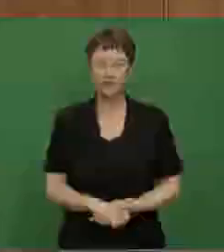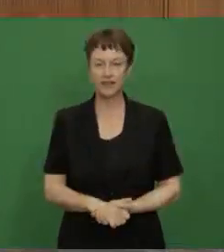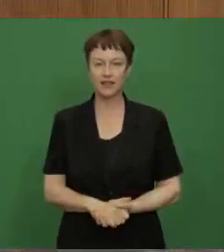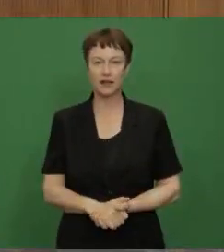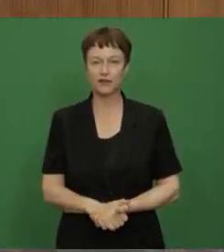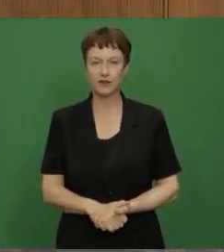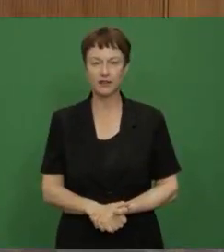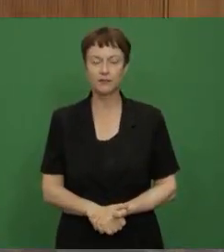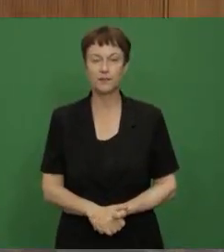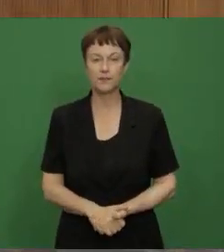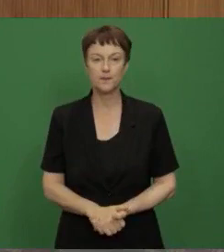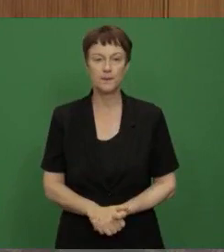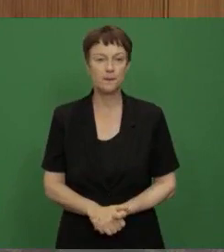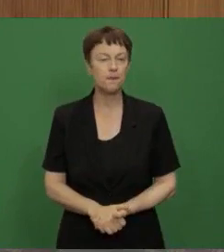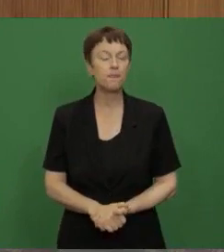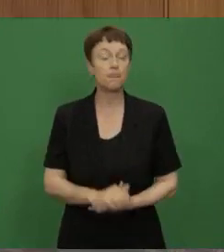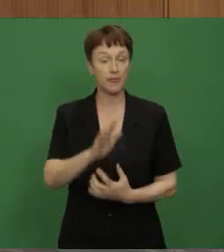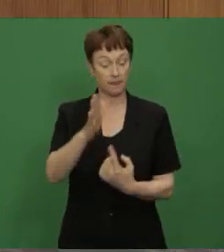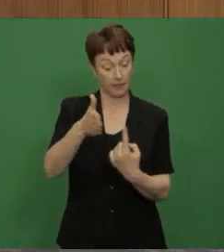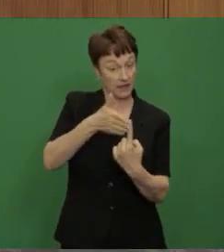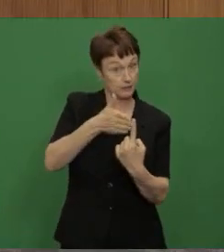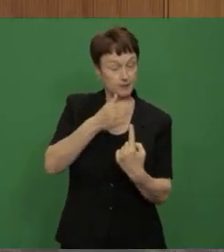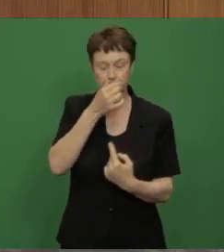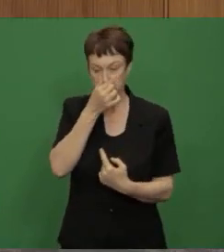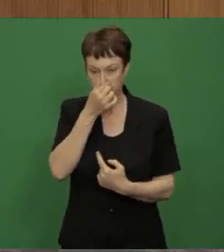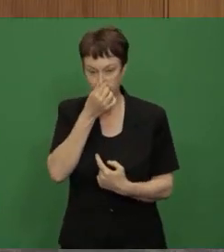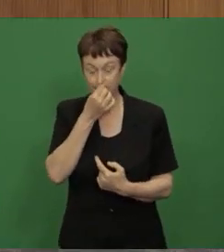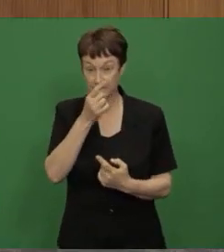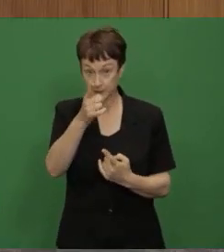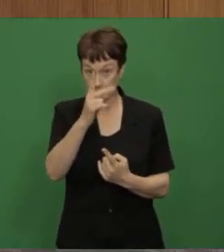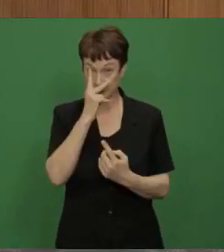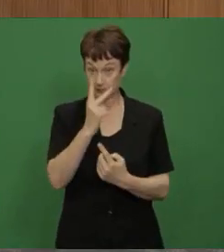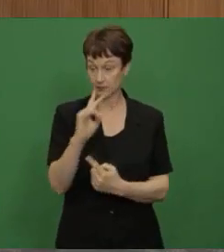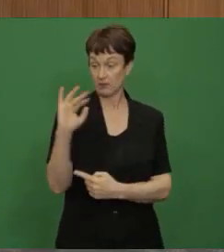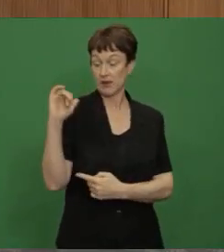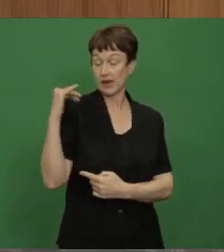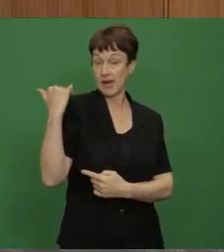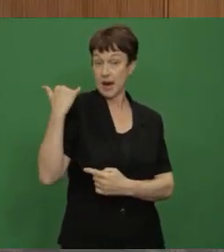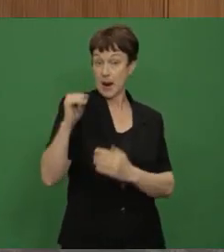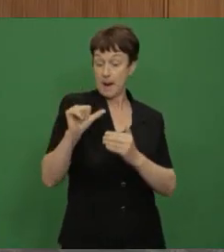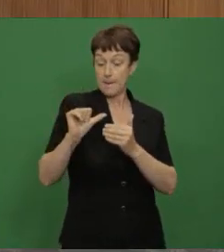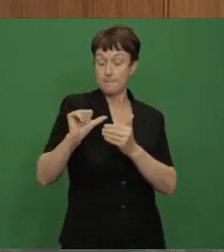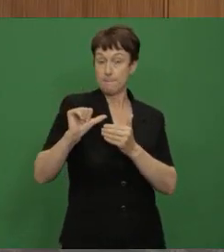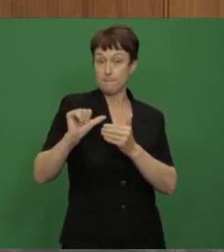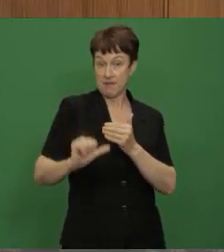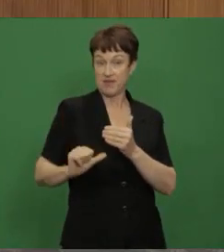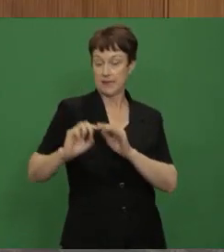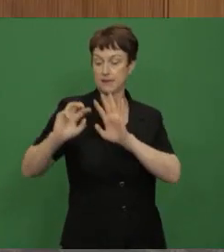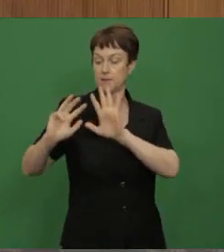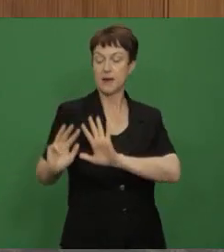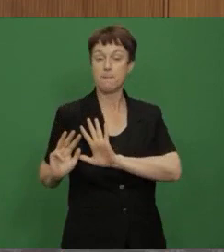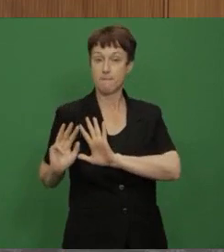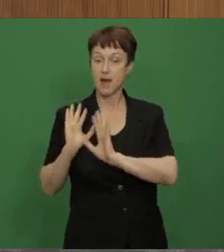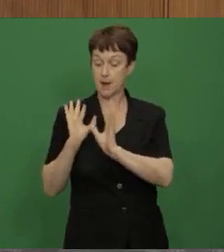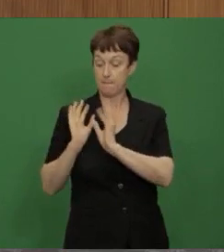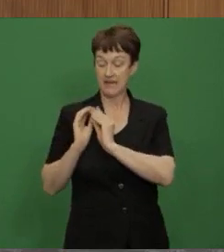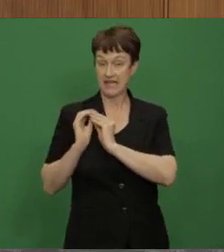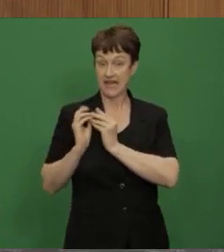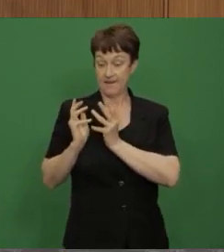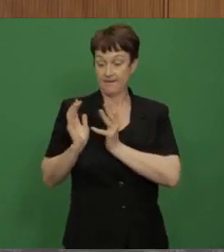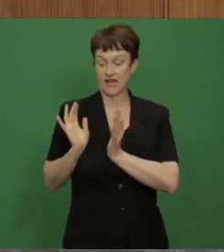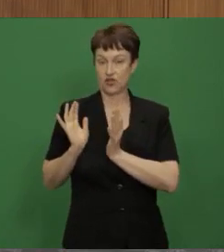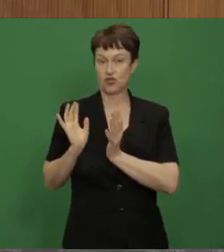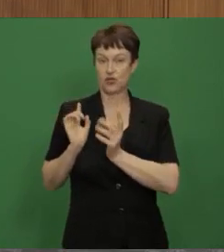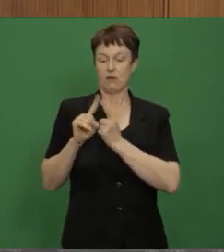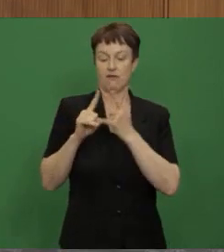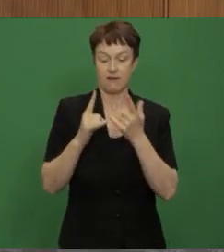Thank you very much, Governor. Well, if you compare it to the September meeting, the repo rate